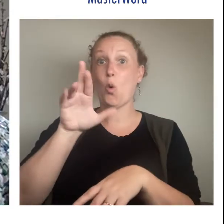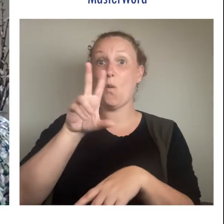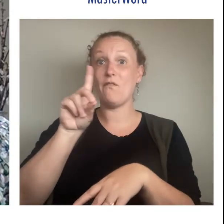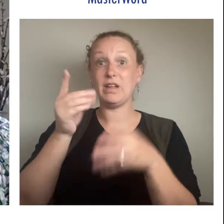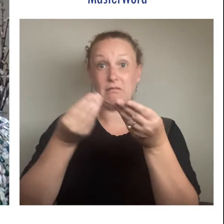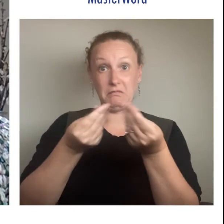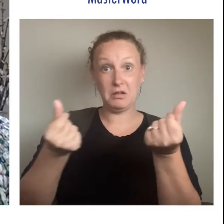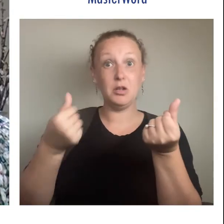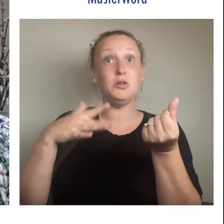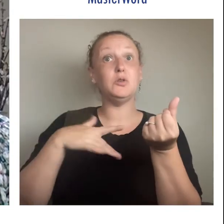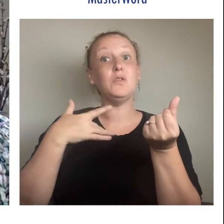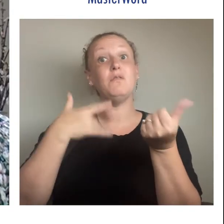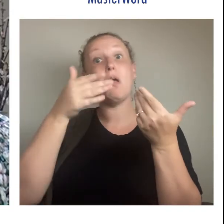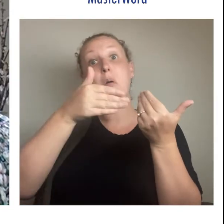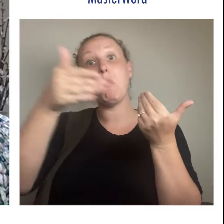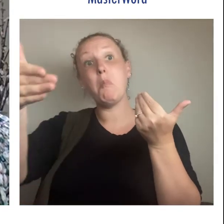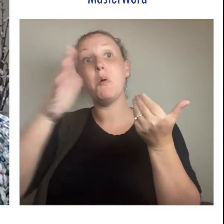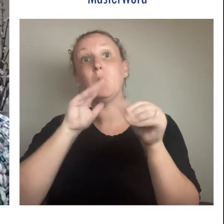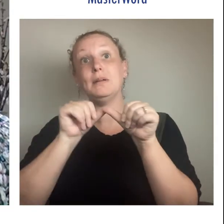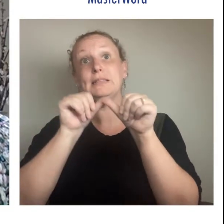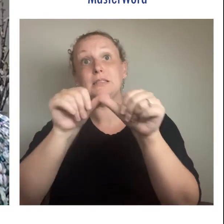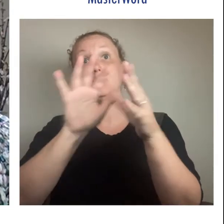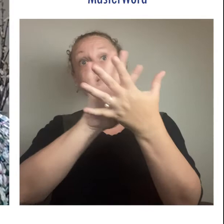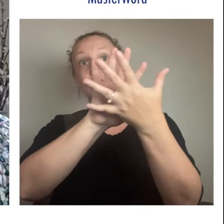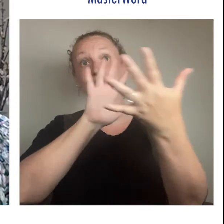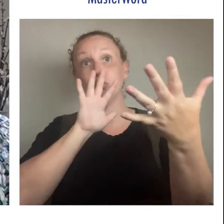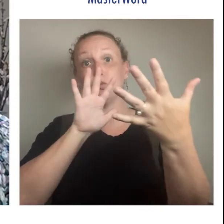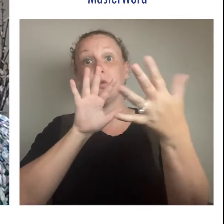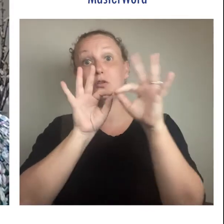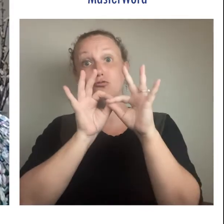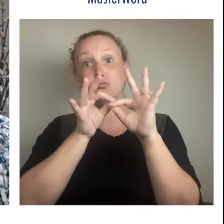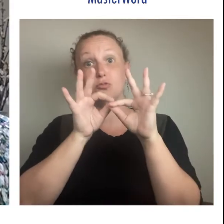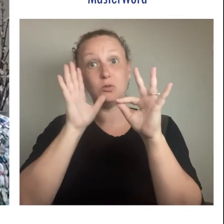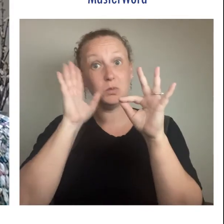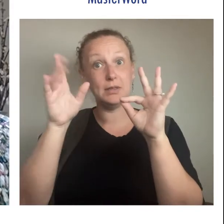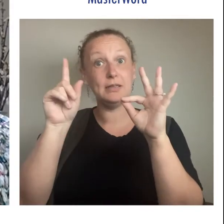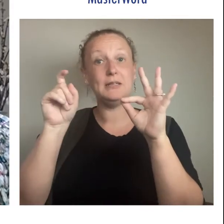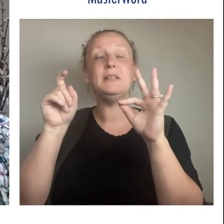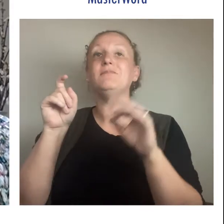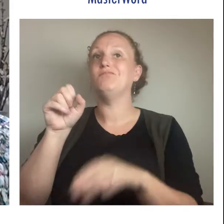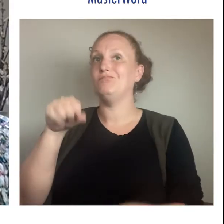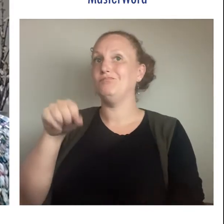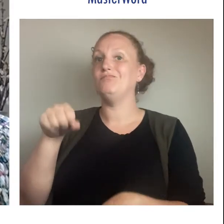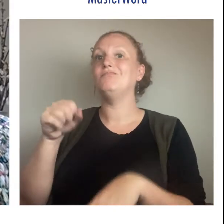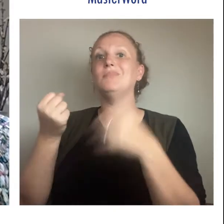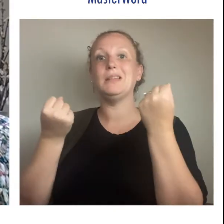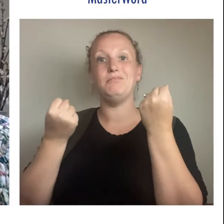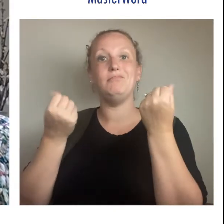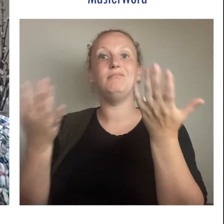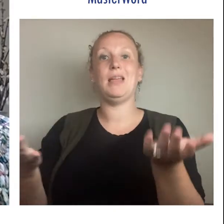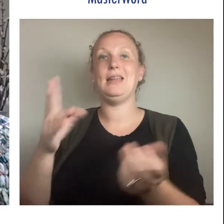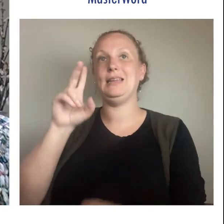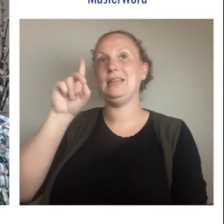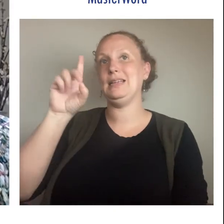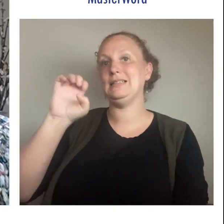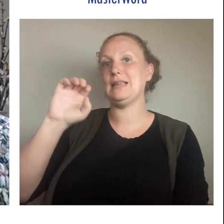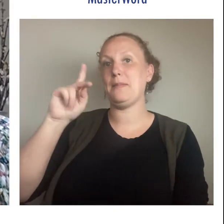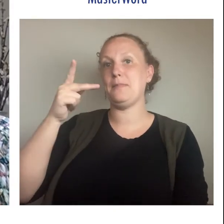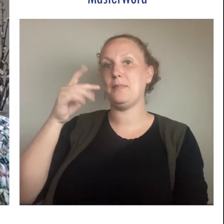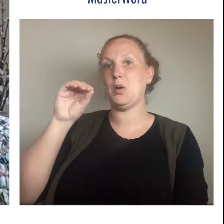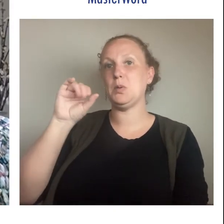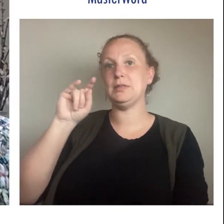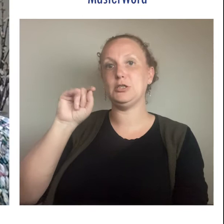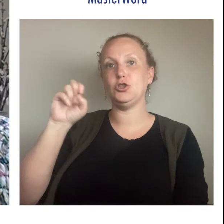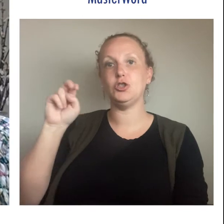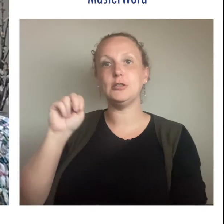virtually? I do. I think that there have been many depositions taken place virtually, and